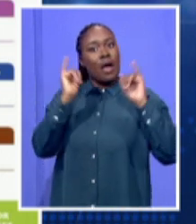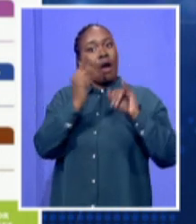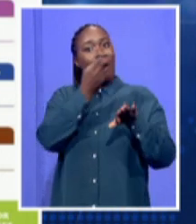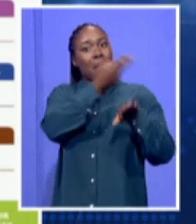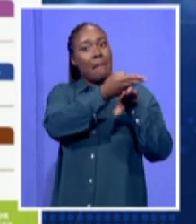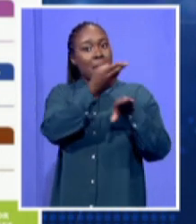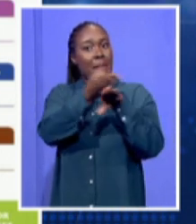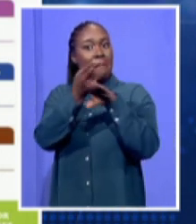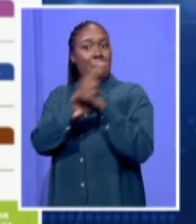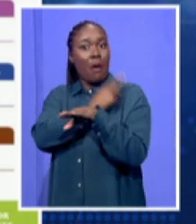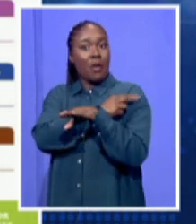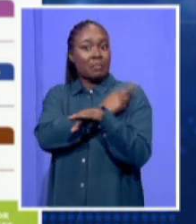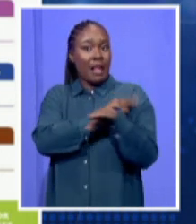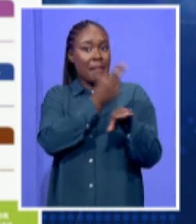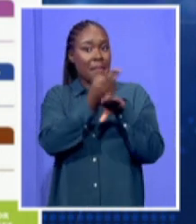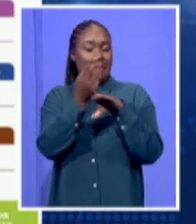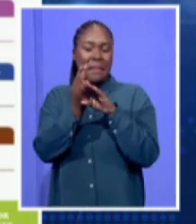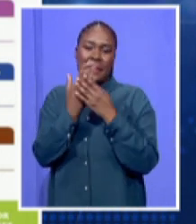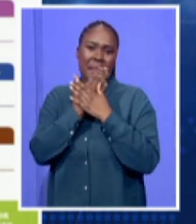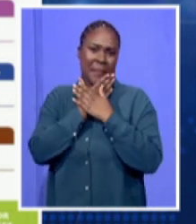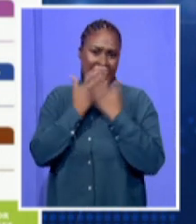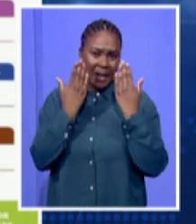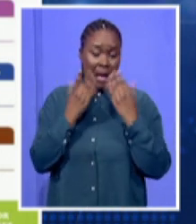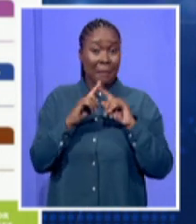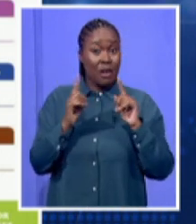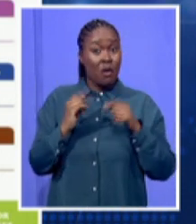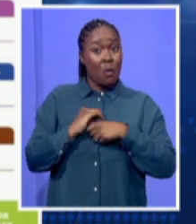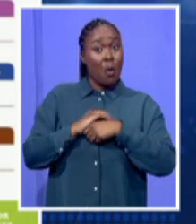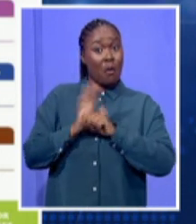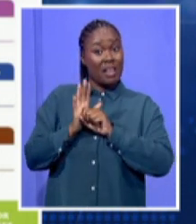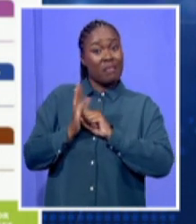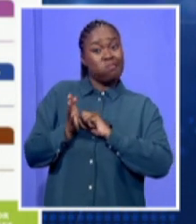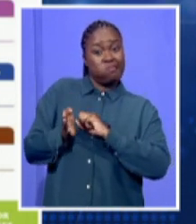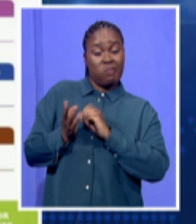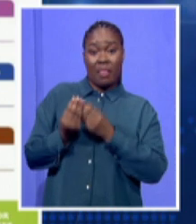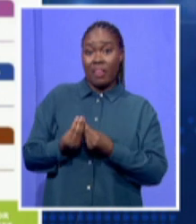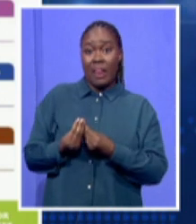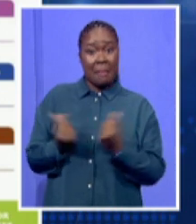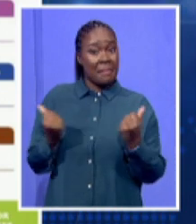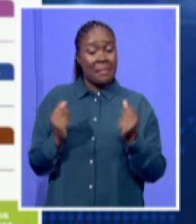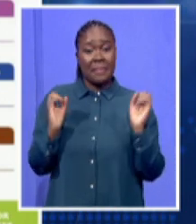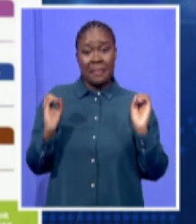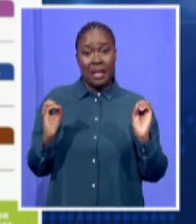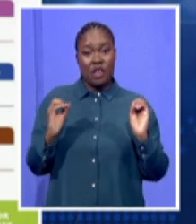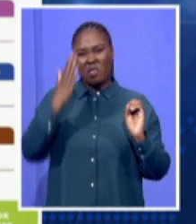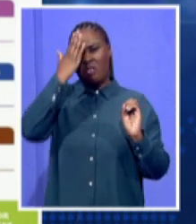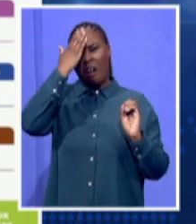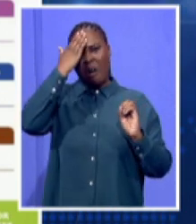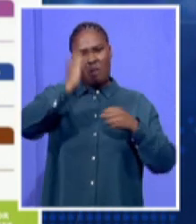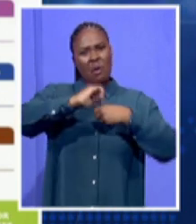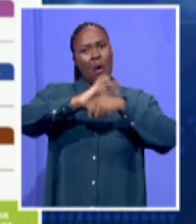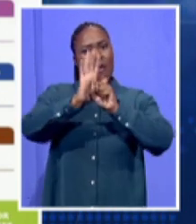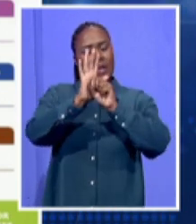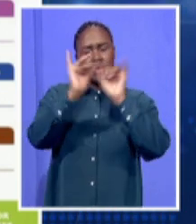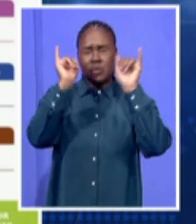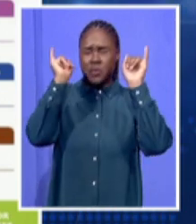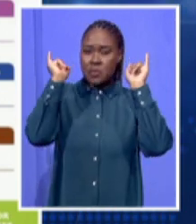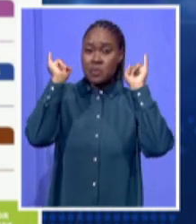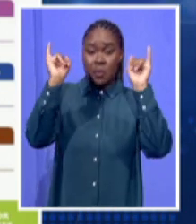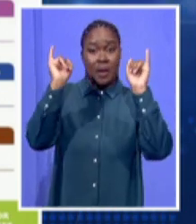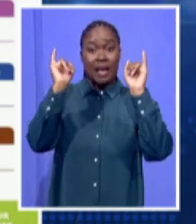But COVID is still very much amongst us. We know that this virus has the ability